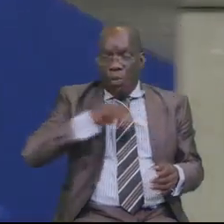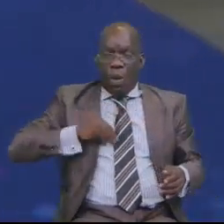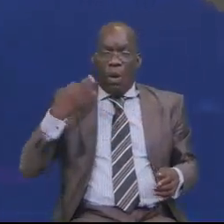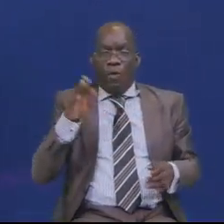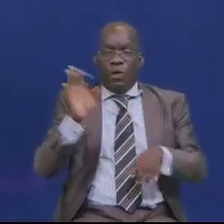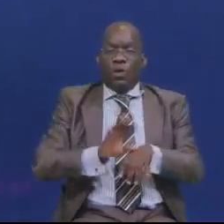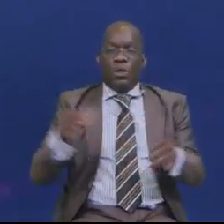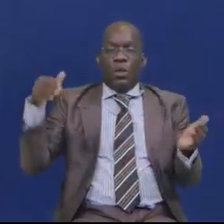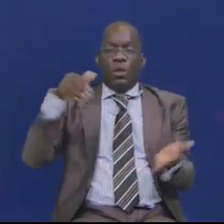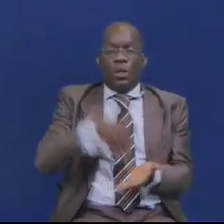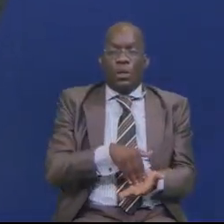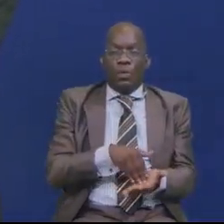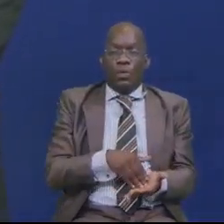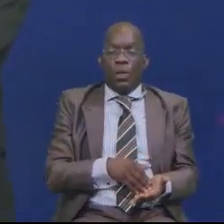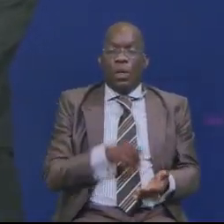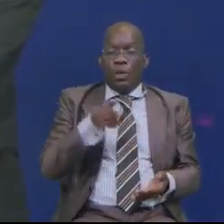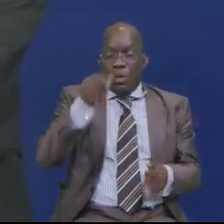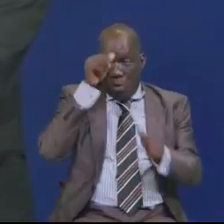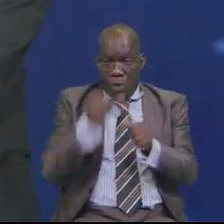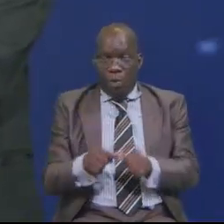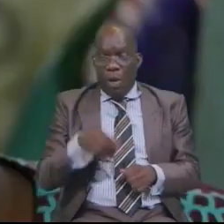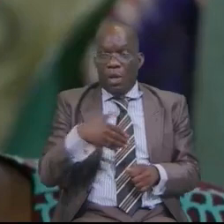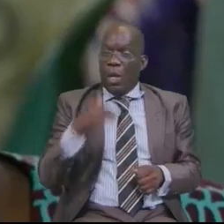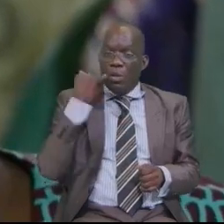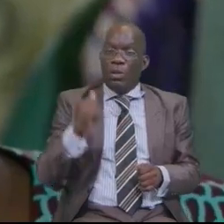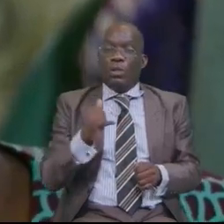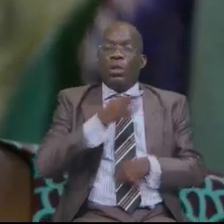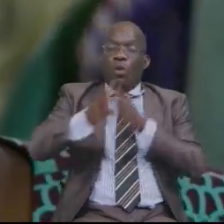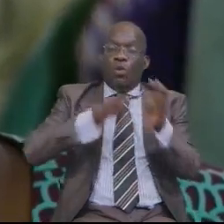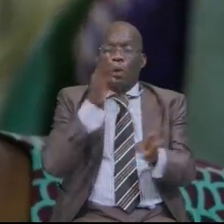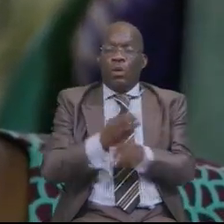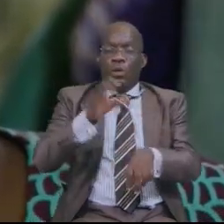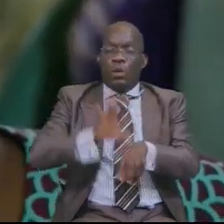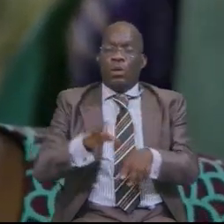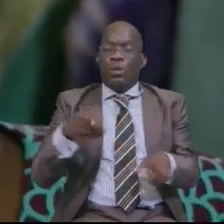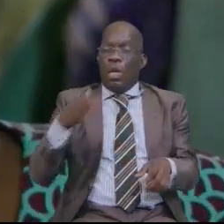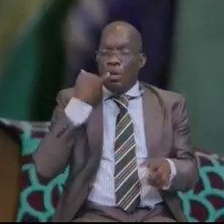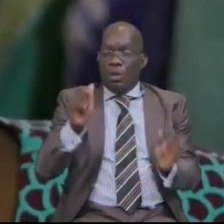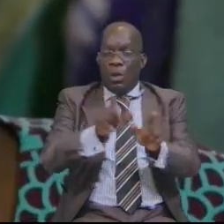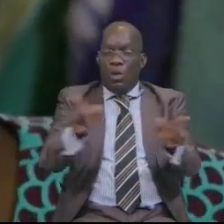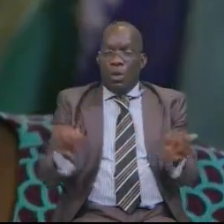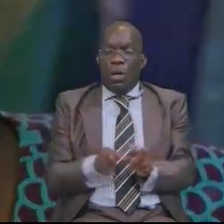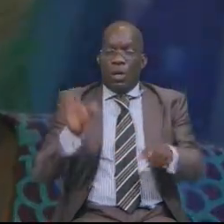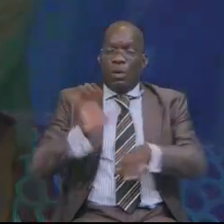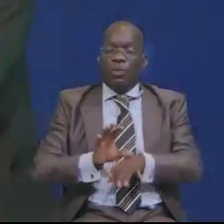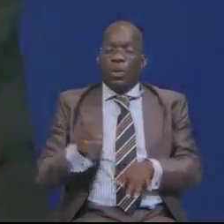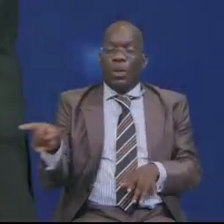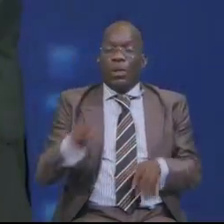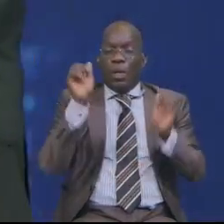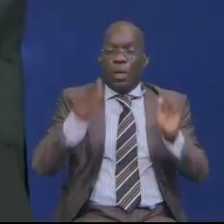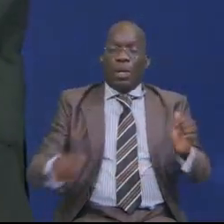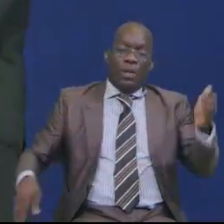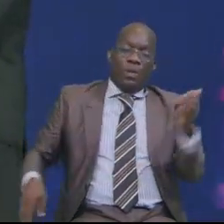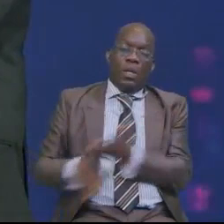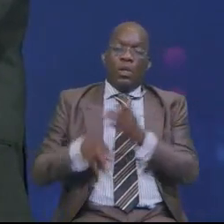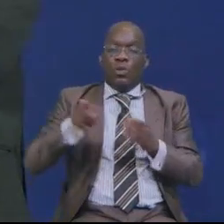understand, there is the universal church, there is the local church. They can kick you away from